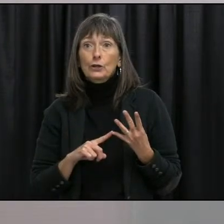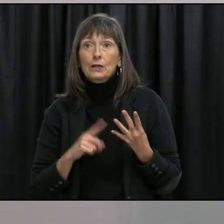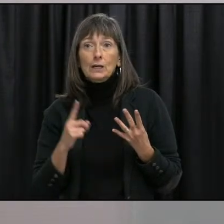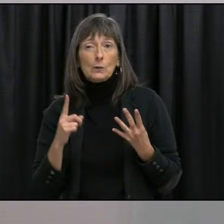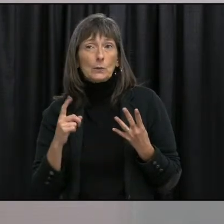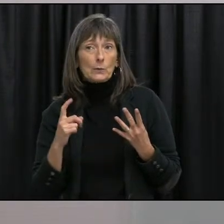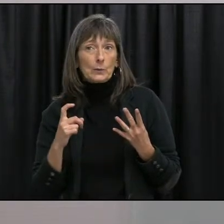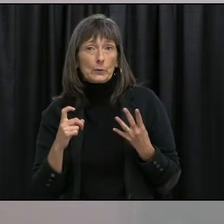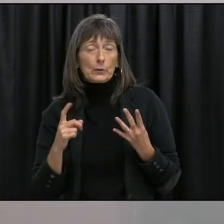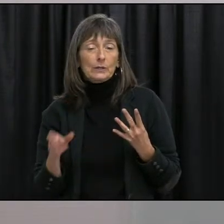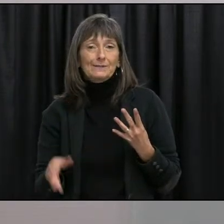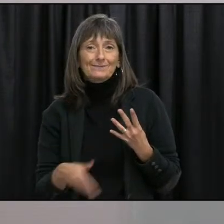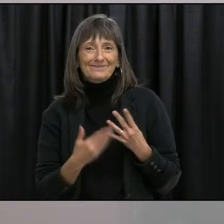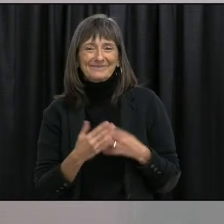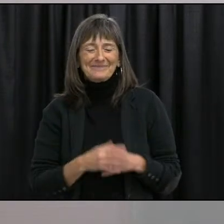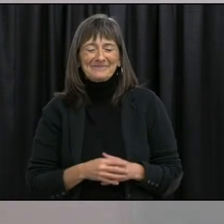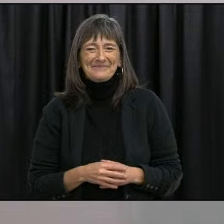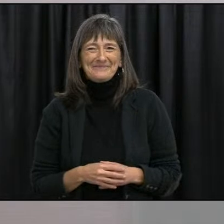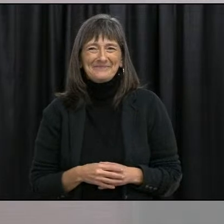spoiler, I'm sorry.